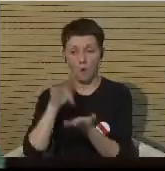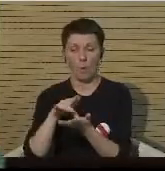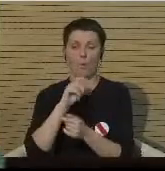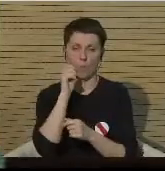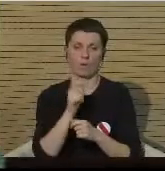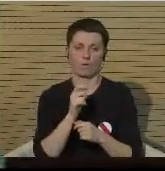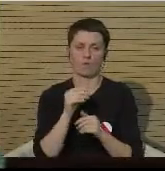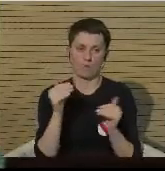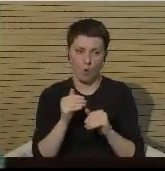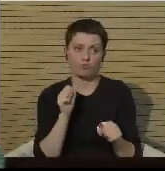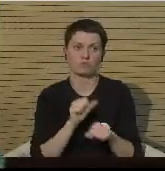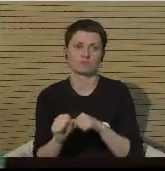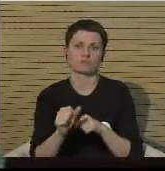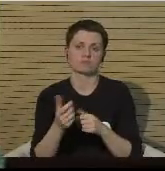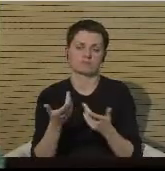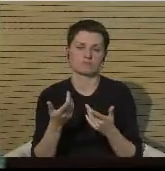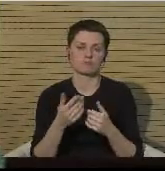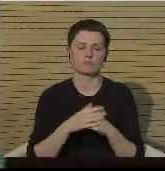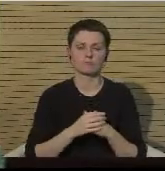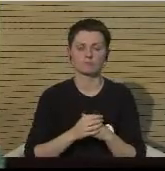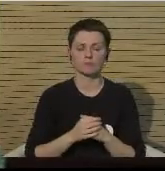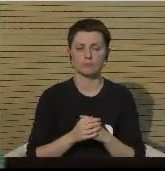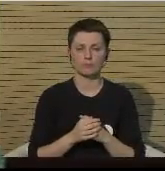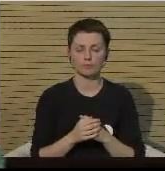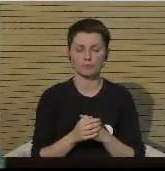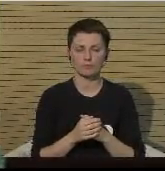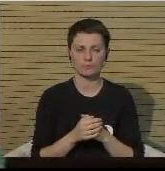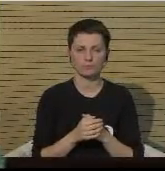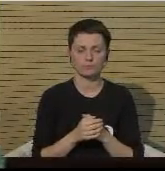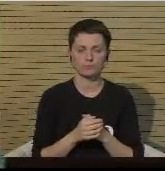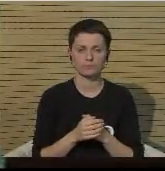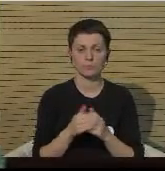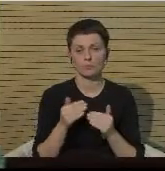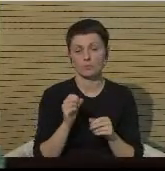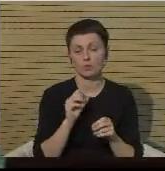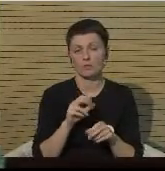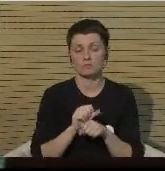in Ukraine. Yeah, okay. It may be that in